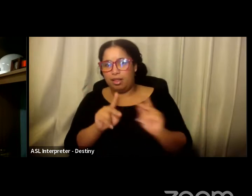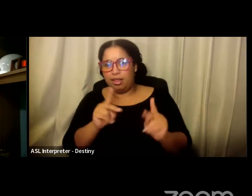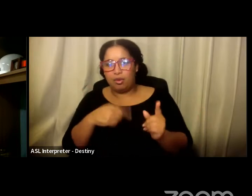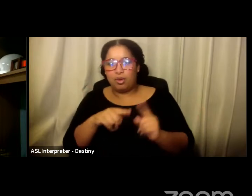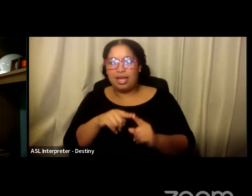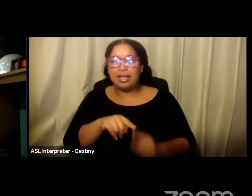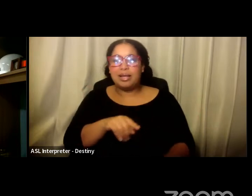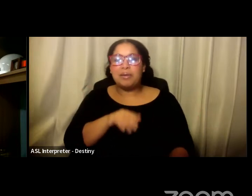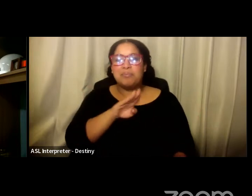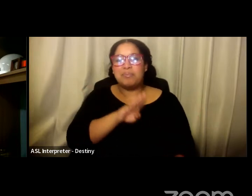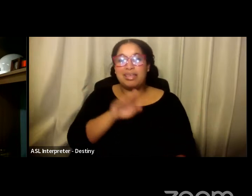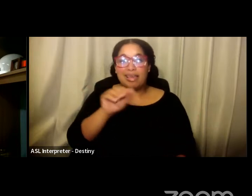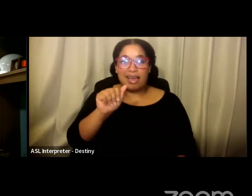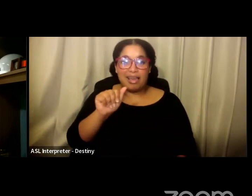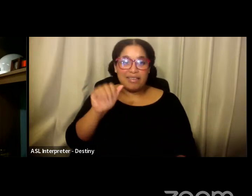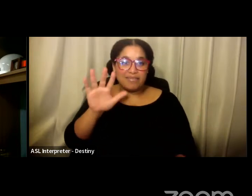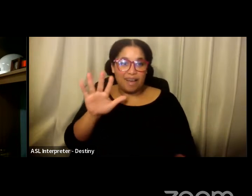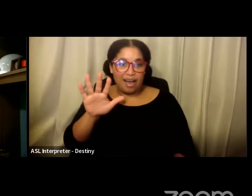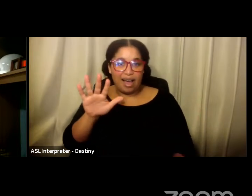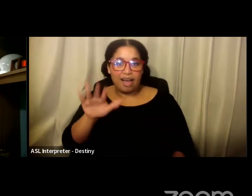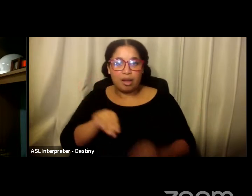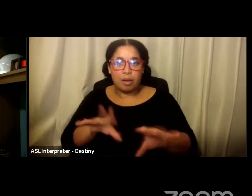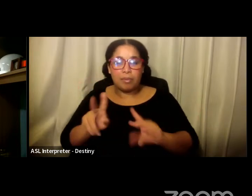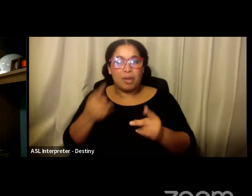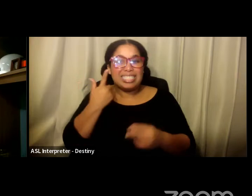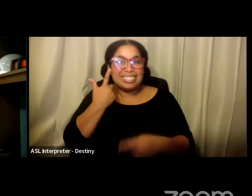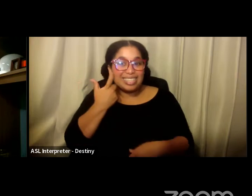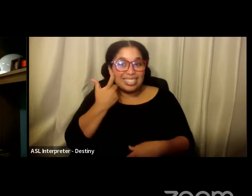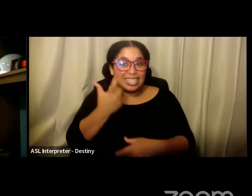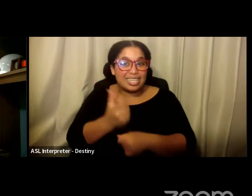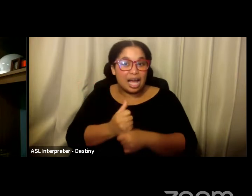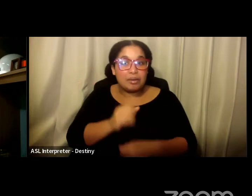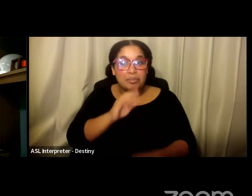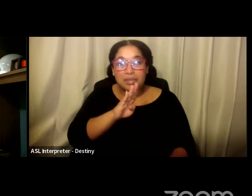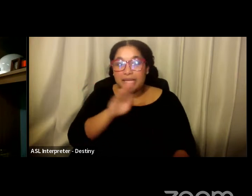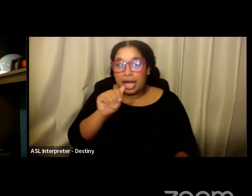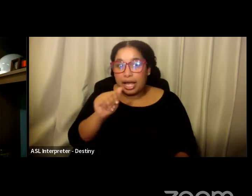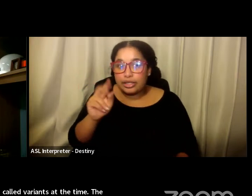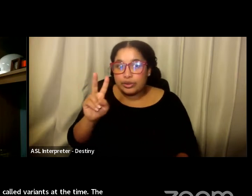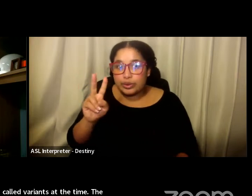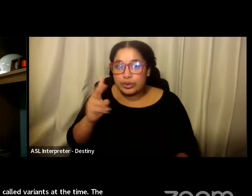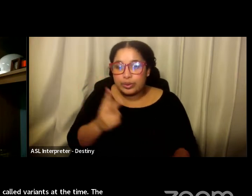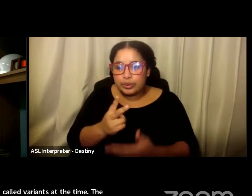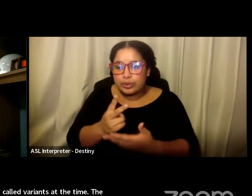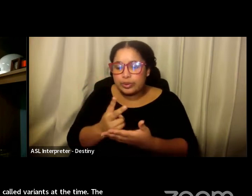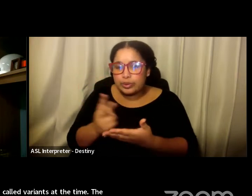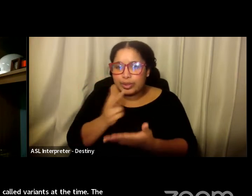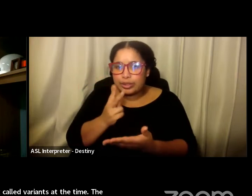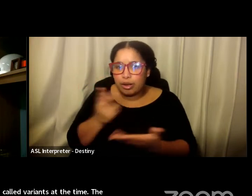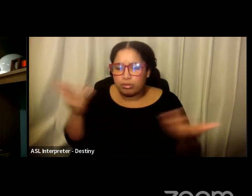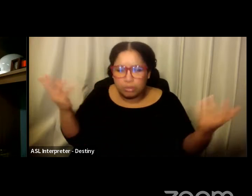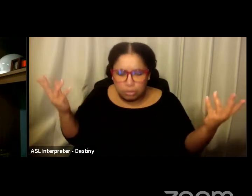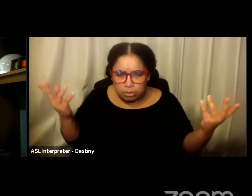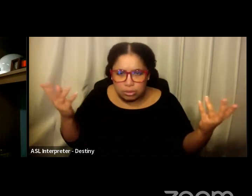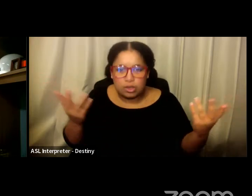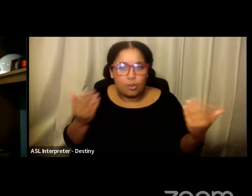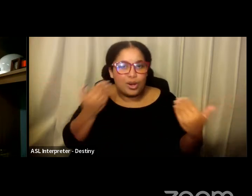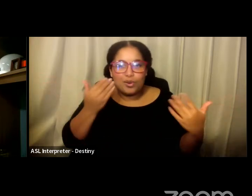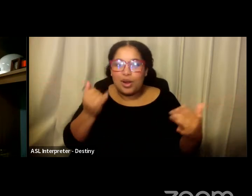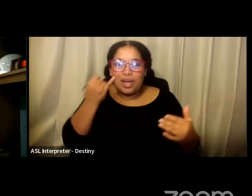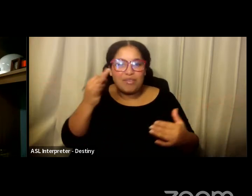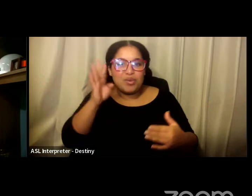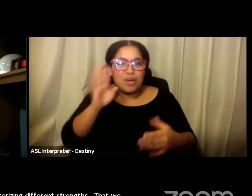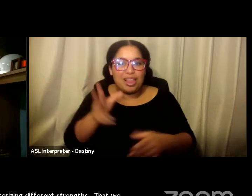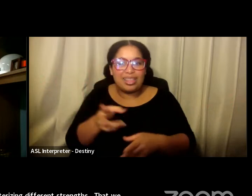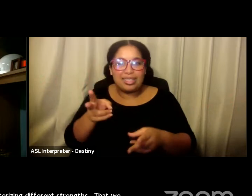BA.5 came, remember, it was infecting people who had just had BA.2 like 2 weeks ago. So we don't know if you're actually going to